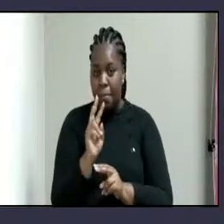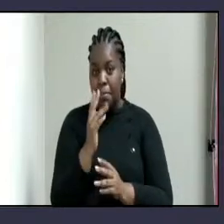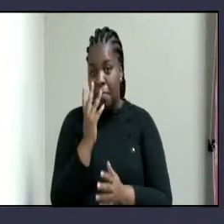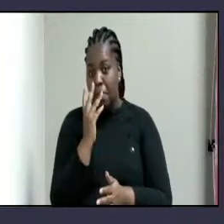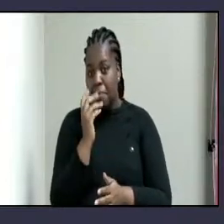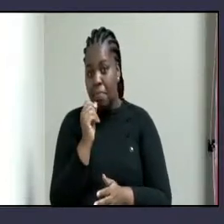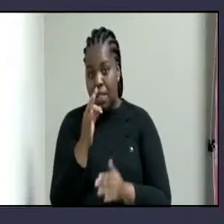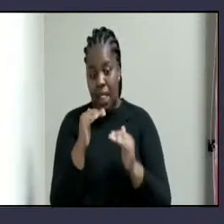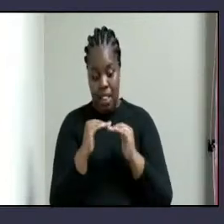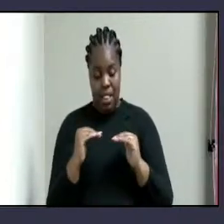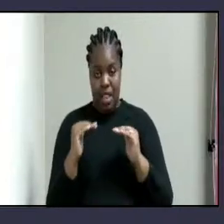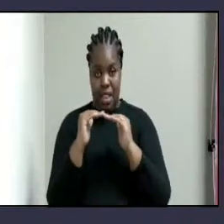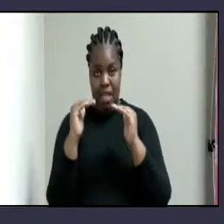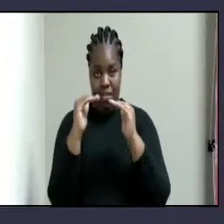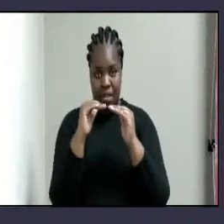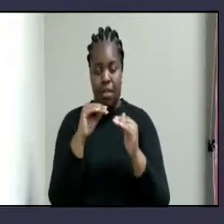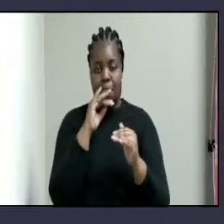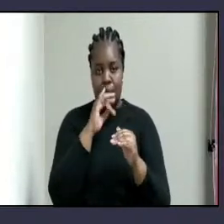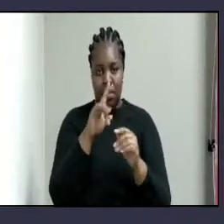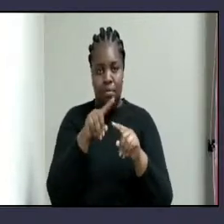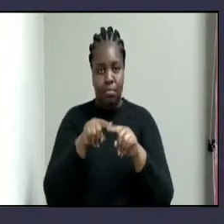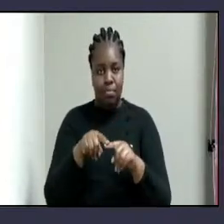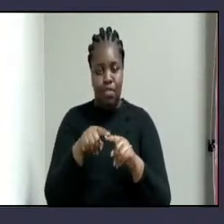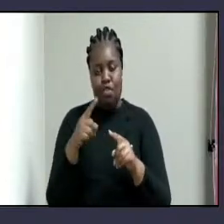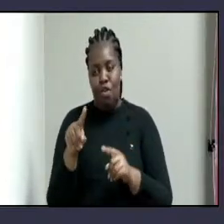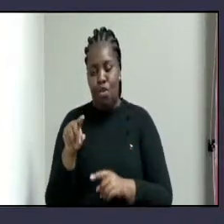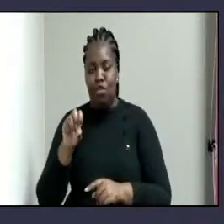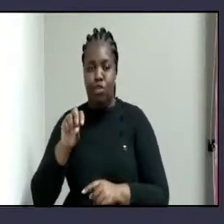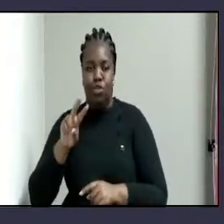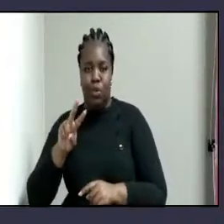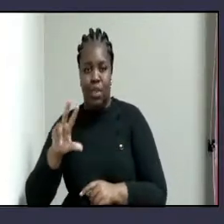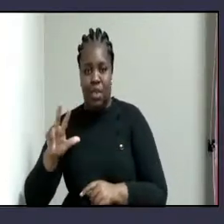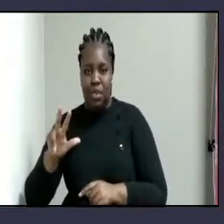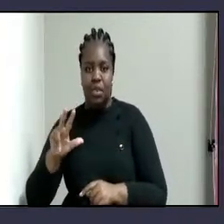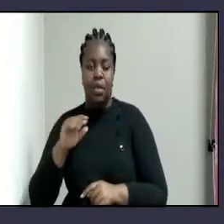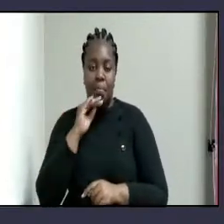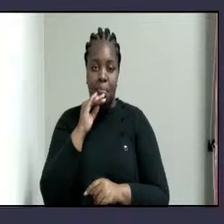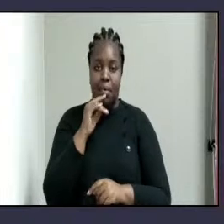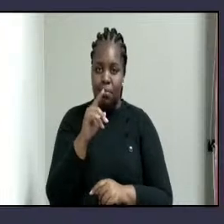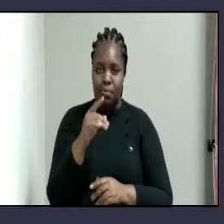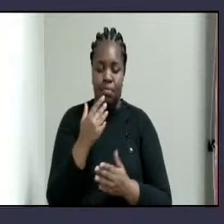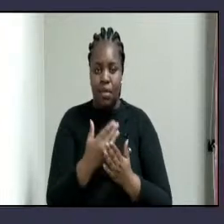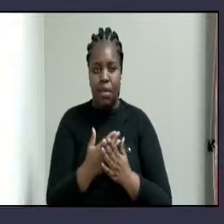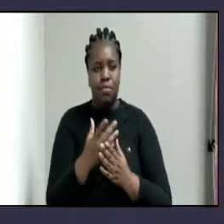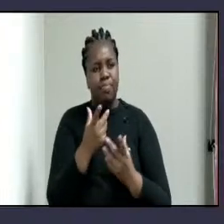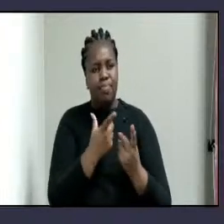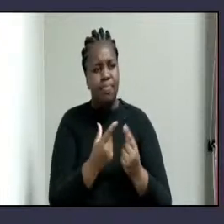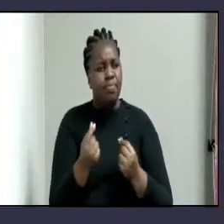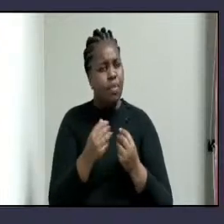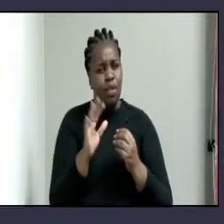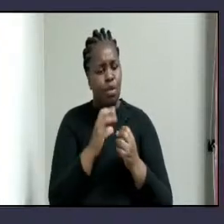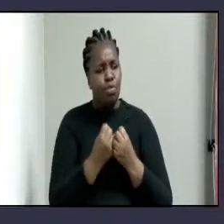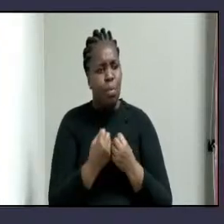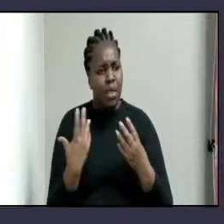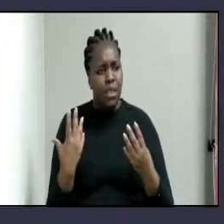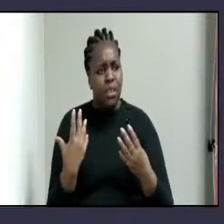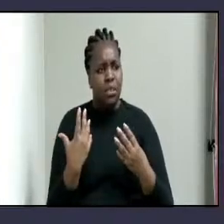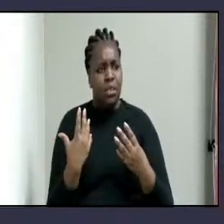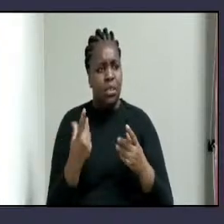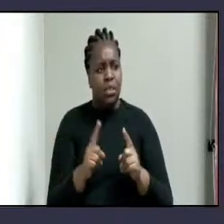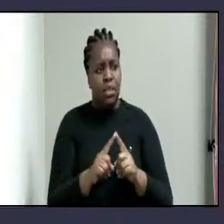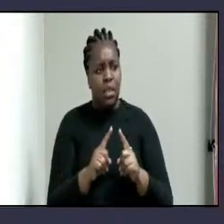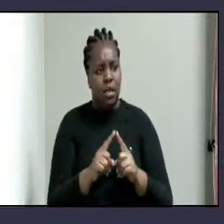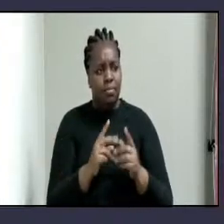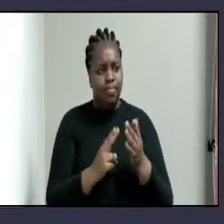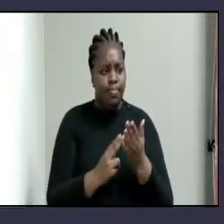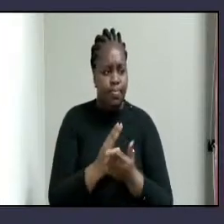level of scrutiny that then will be leveled against 28 should be done so, not so much, as a standalone